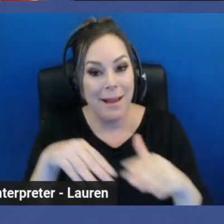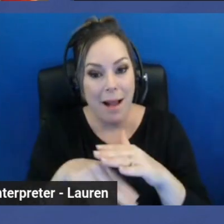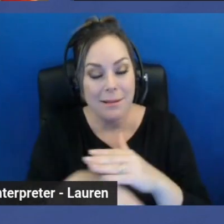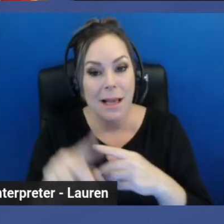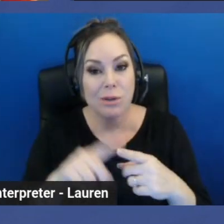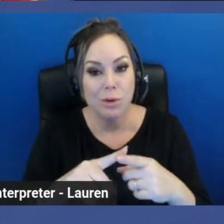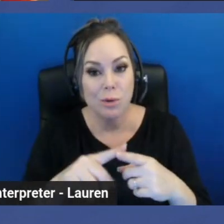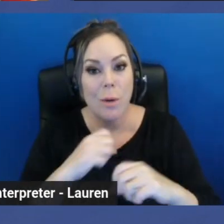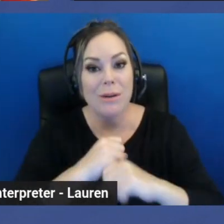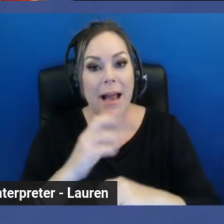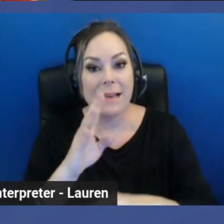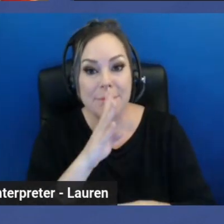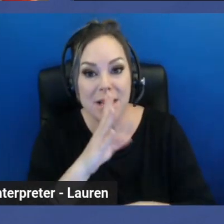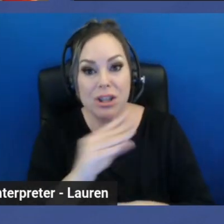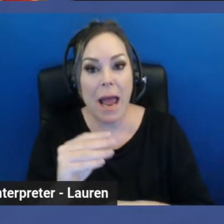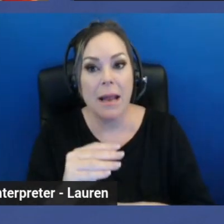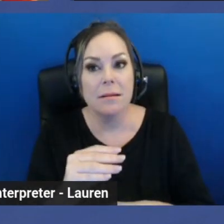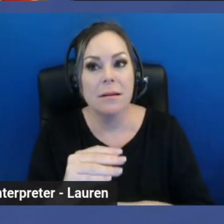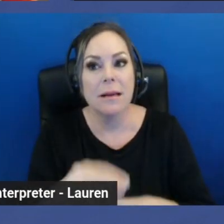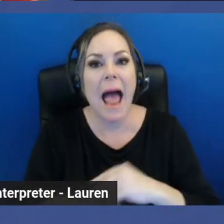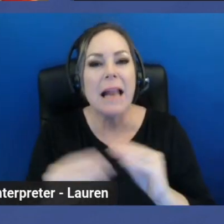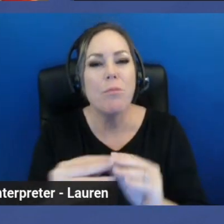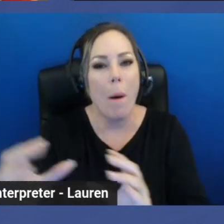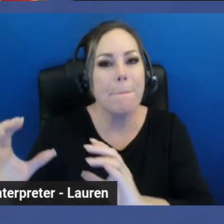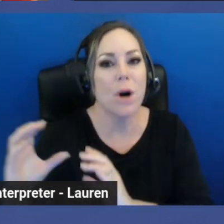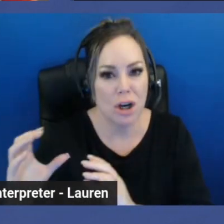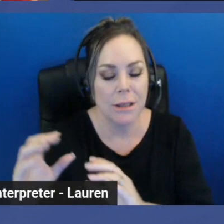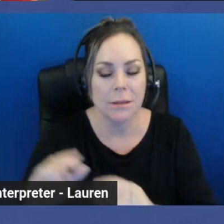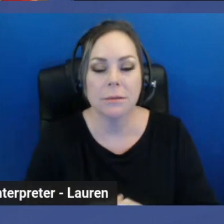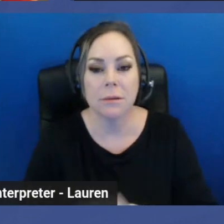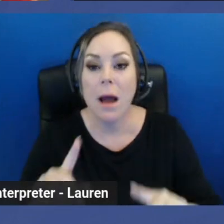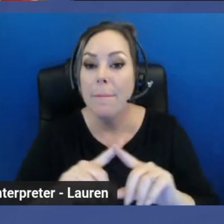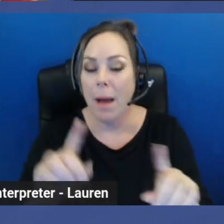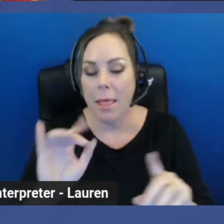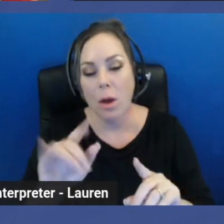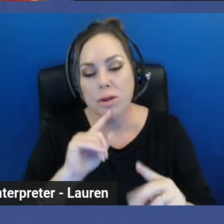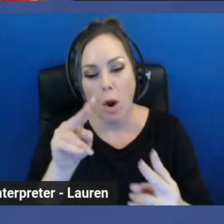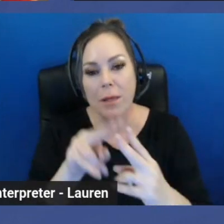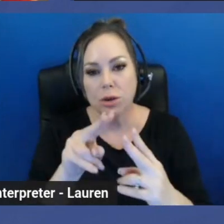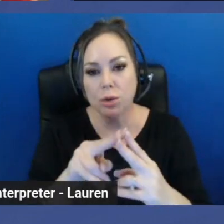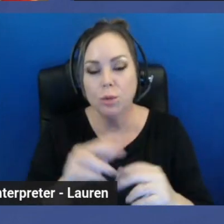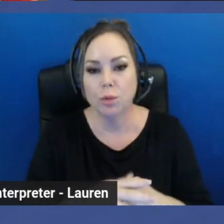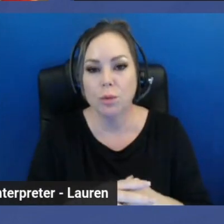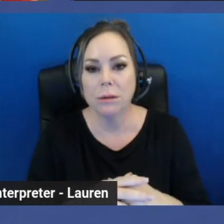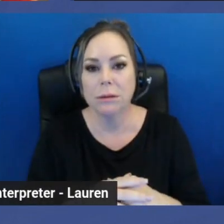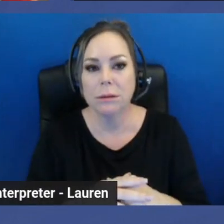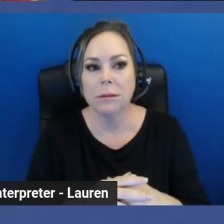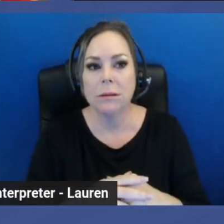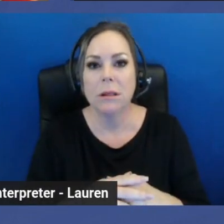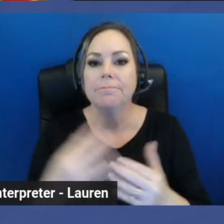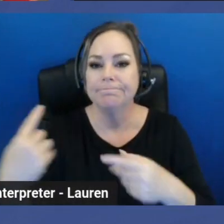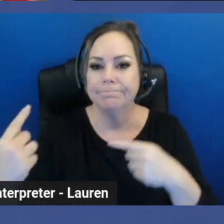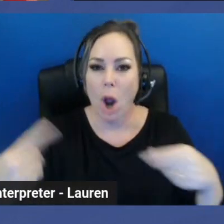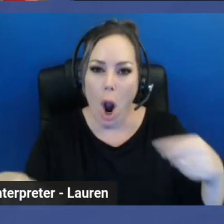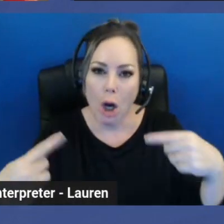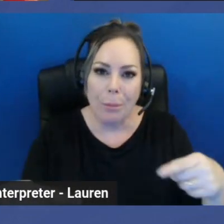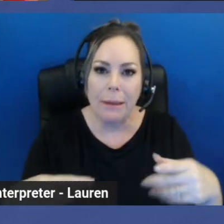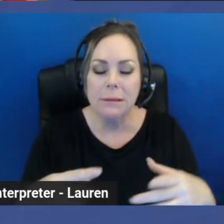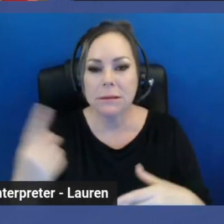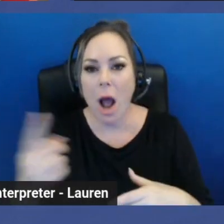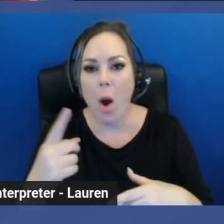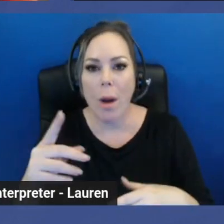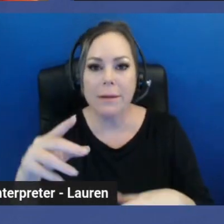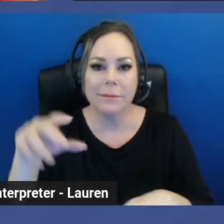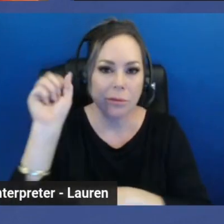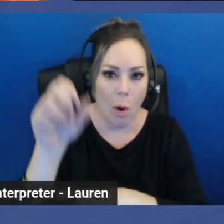to protected speech or burdening it again. But those are the two kind of arguments that are always thrown